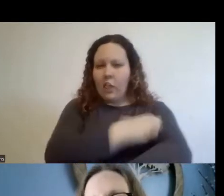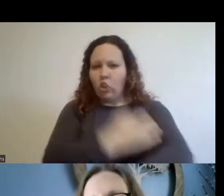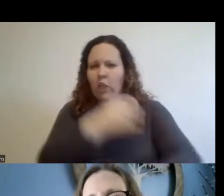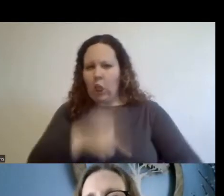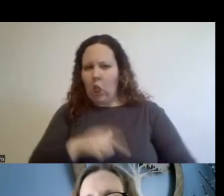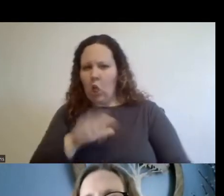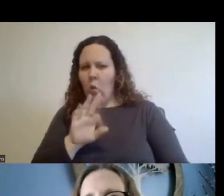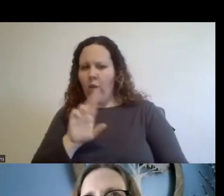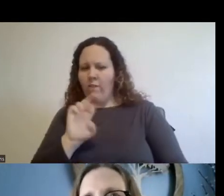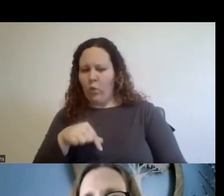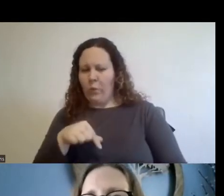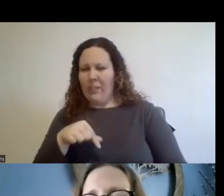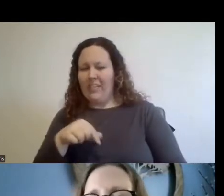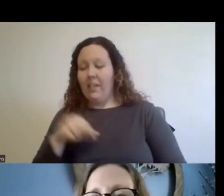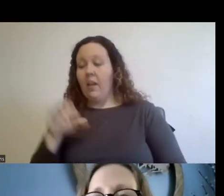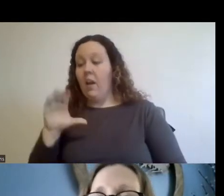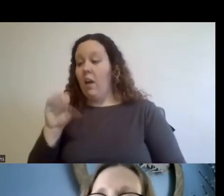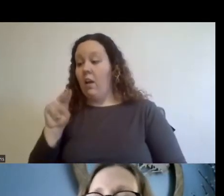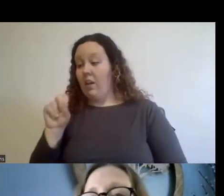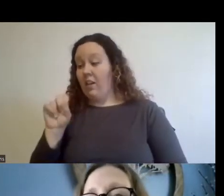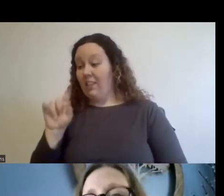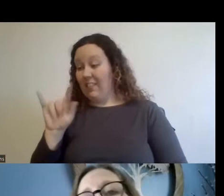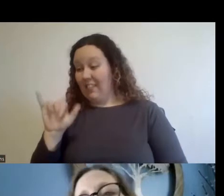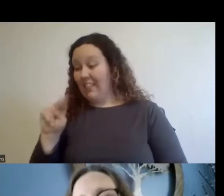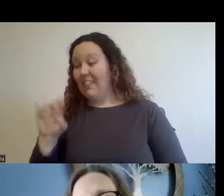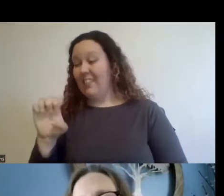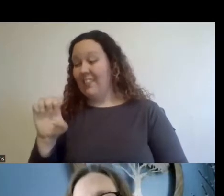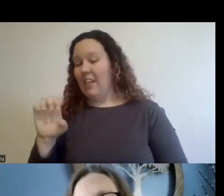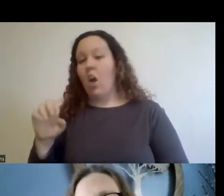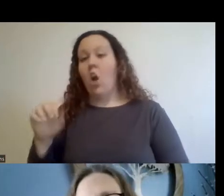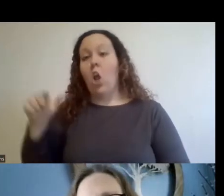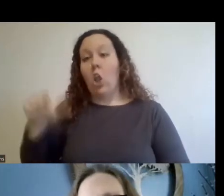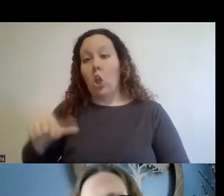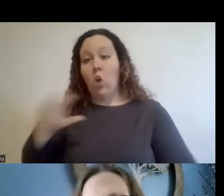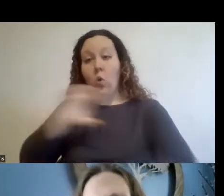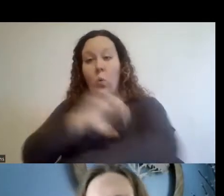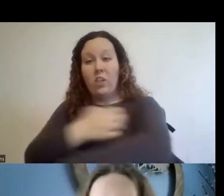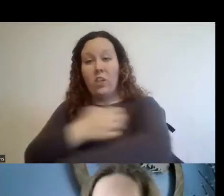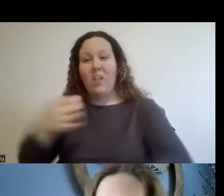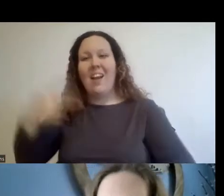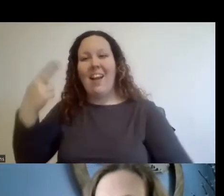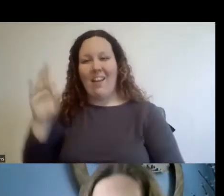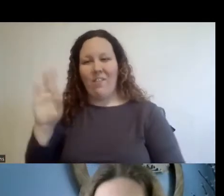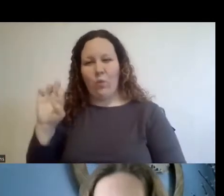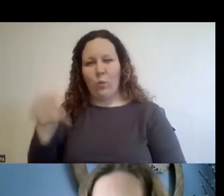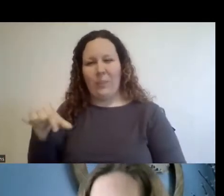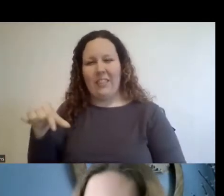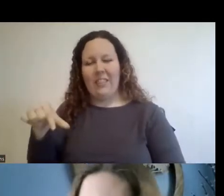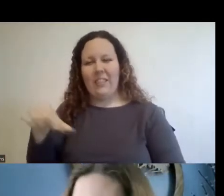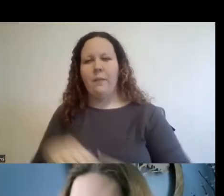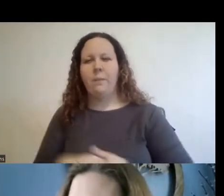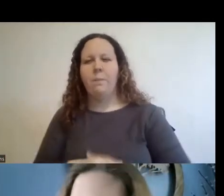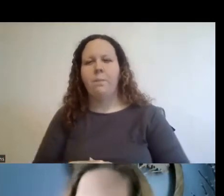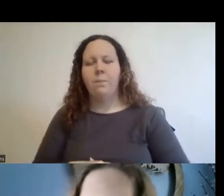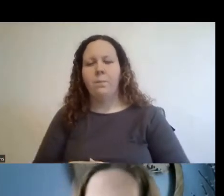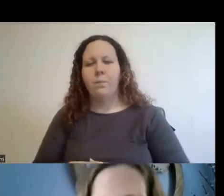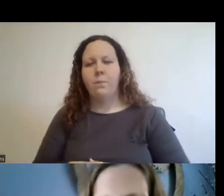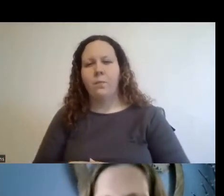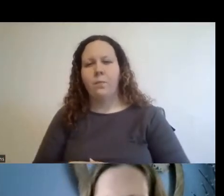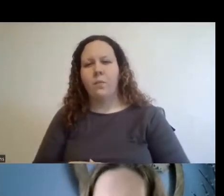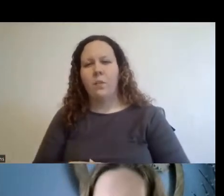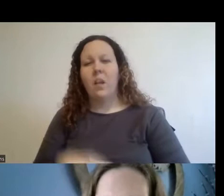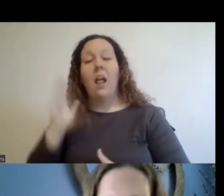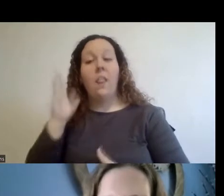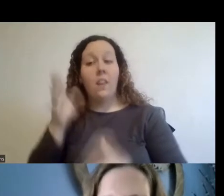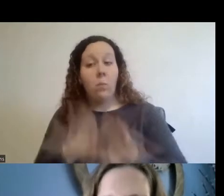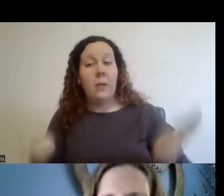consonant sounds are low energy, high frequency. And that will become important